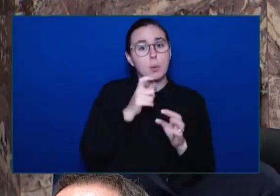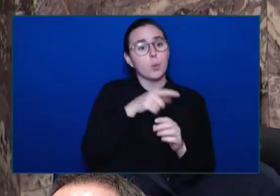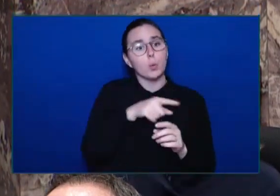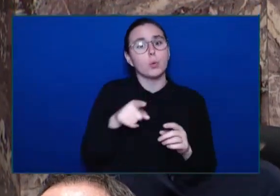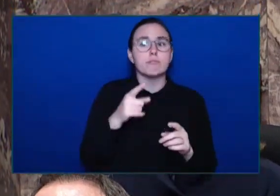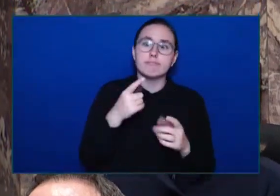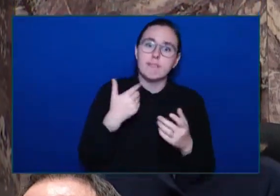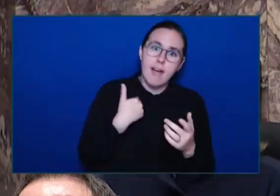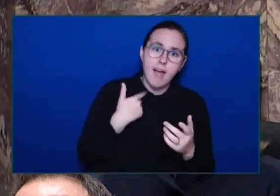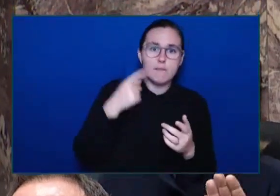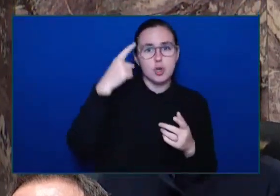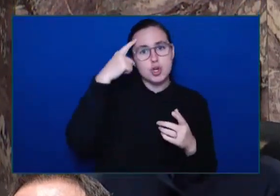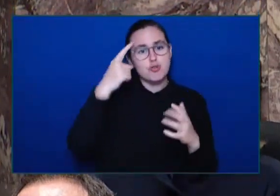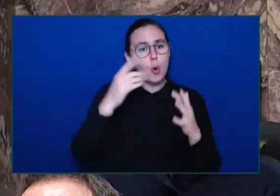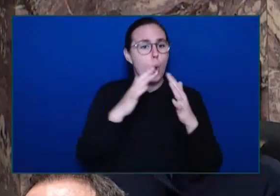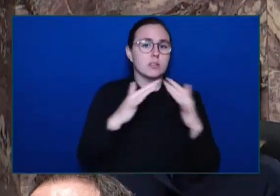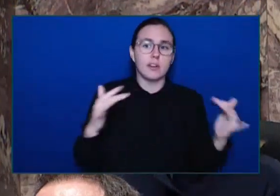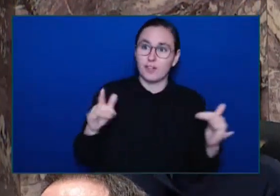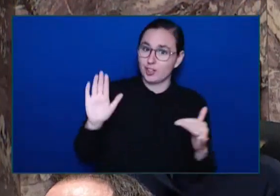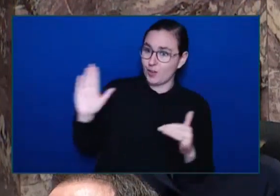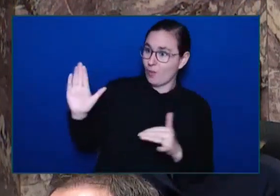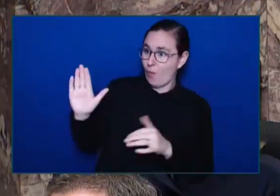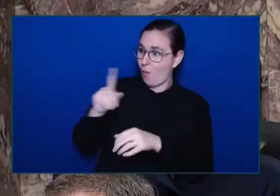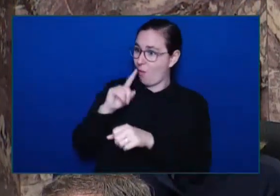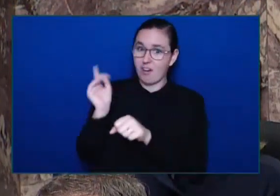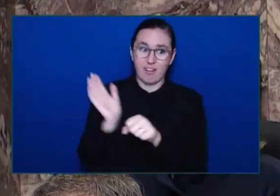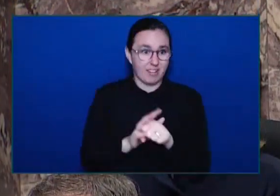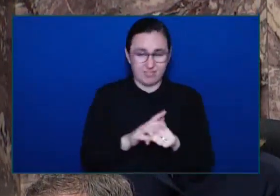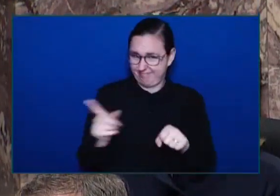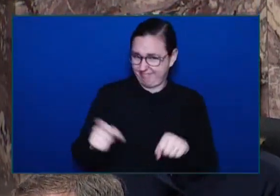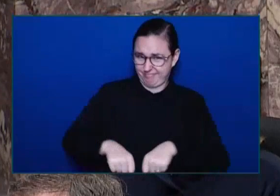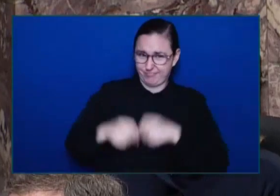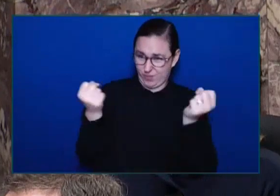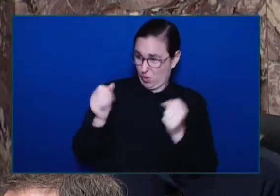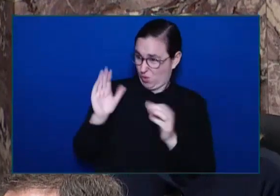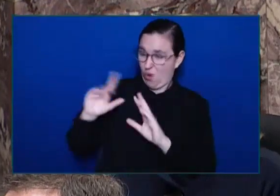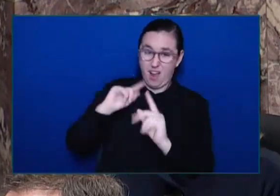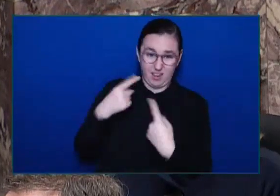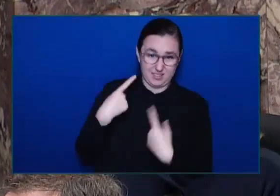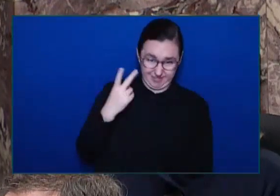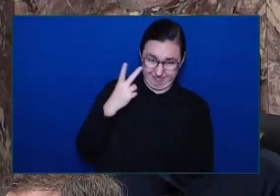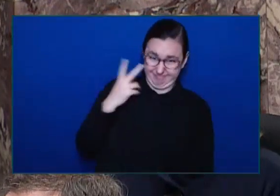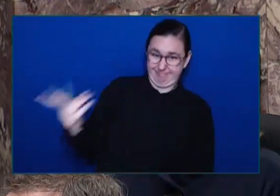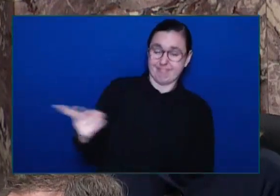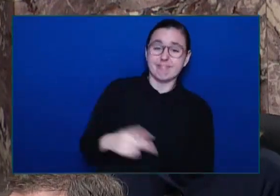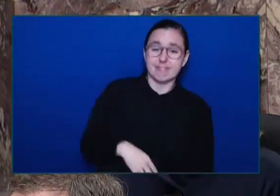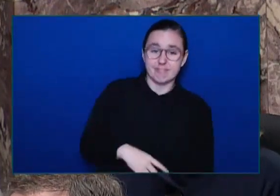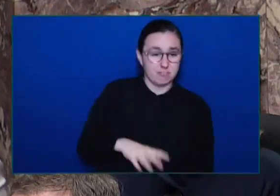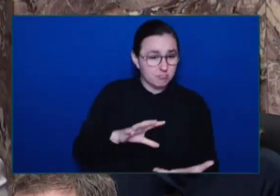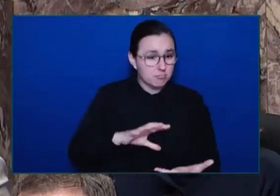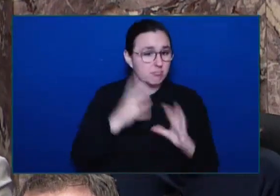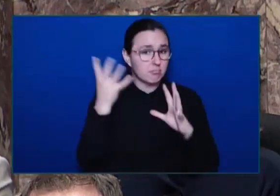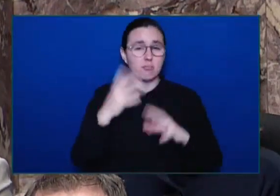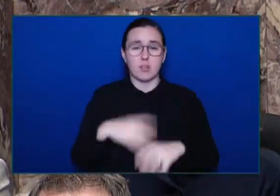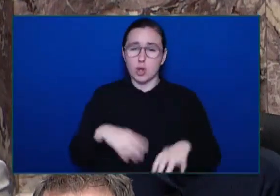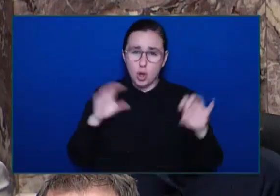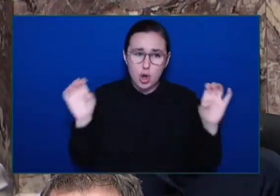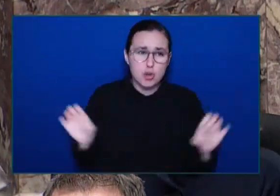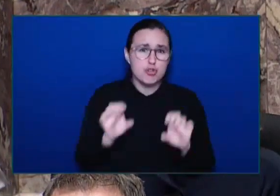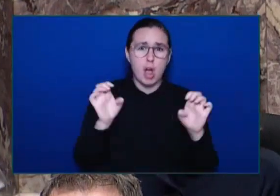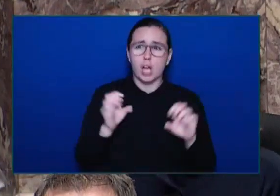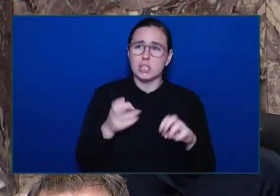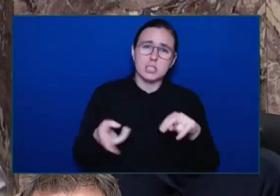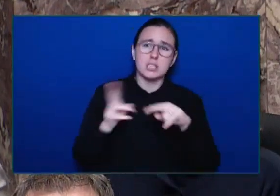The crises are mounting in the province, and in fact, healthcare continues to get worse in communities right across this province. We still